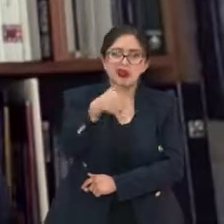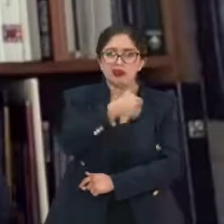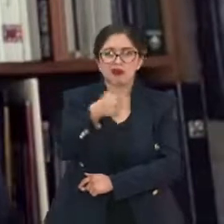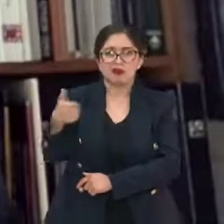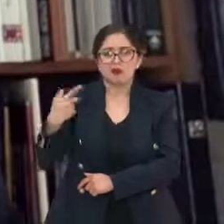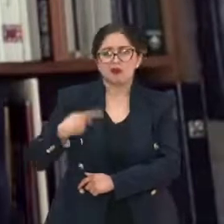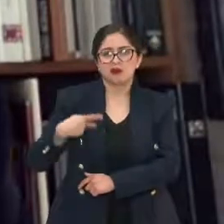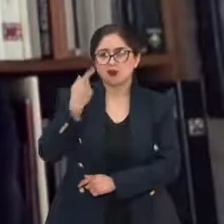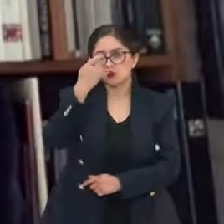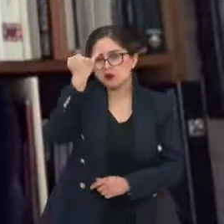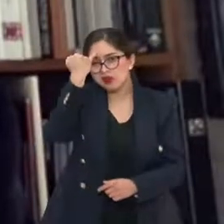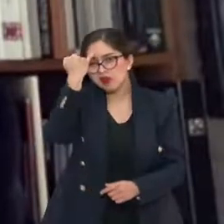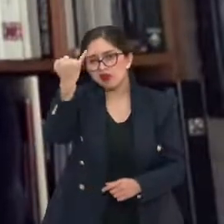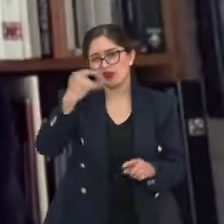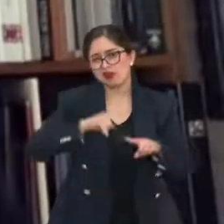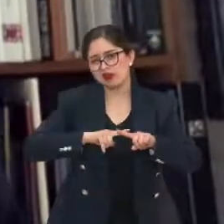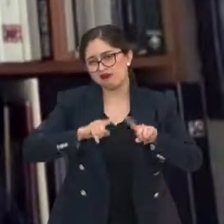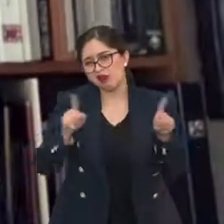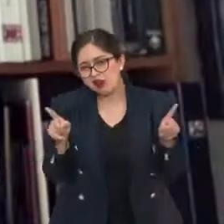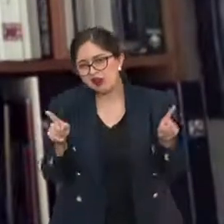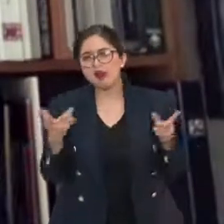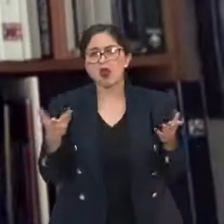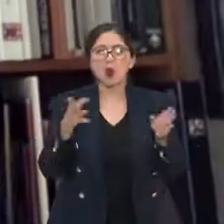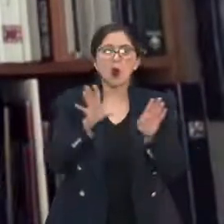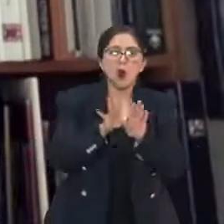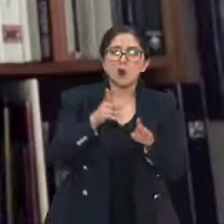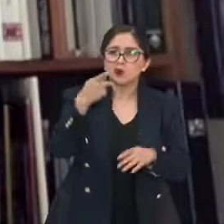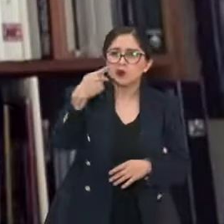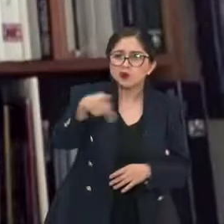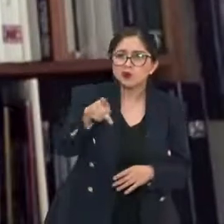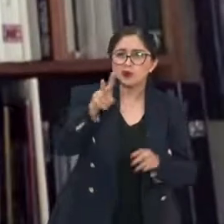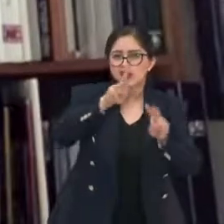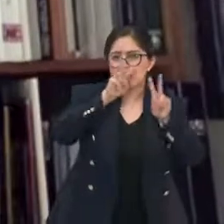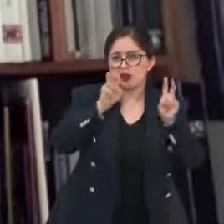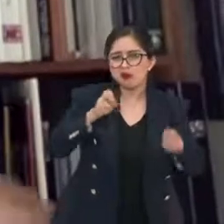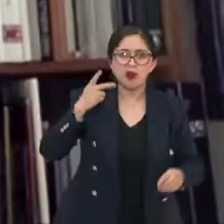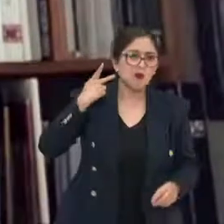paramount repercussion of sectors that have